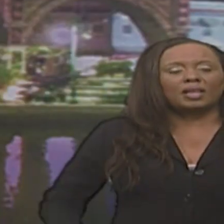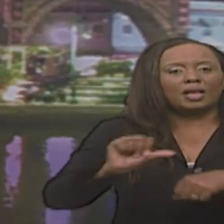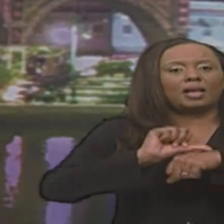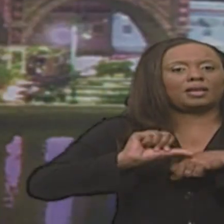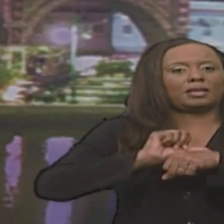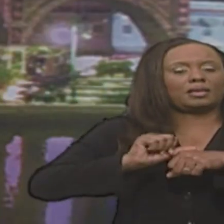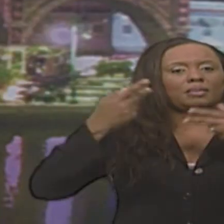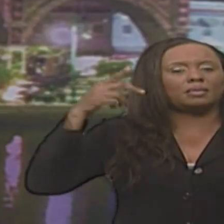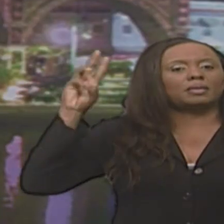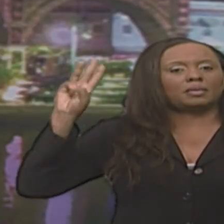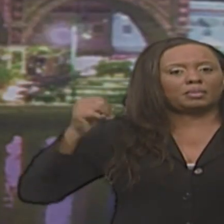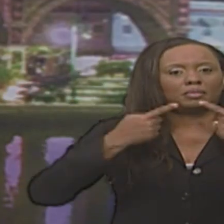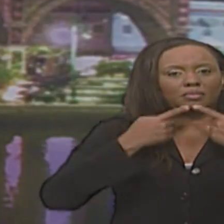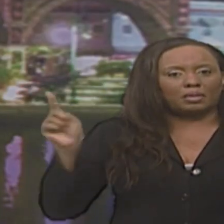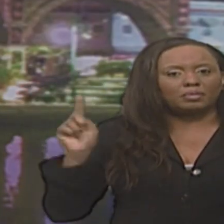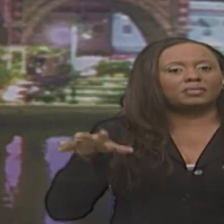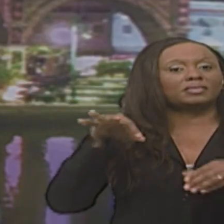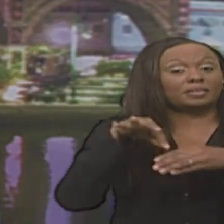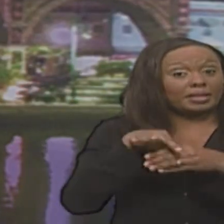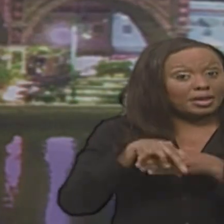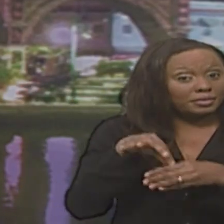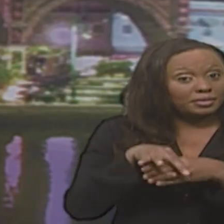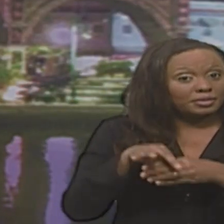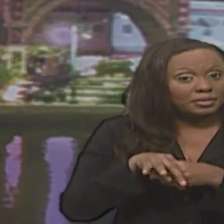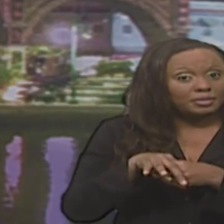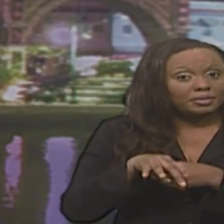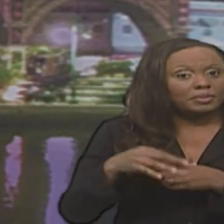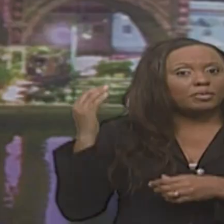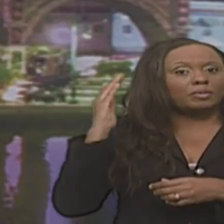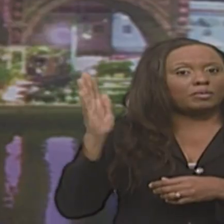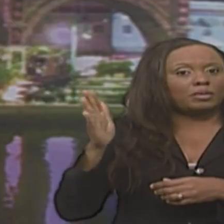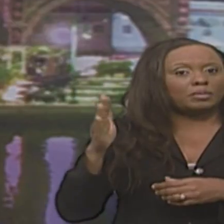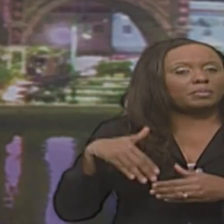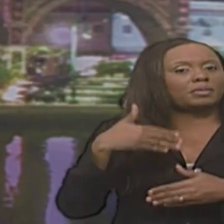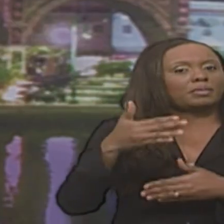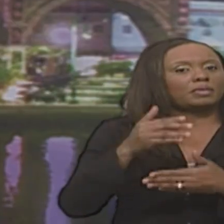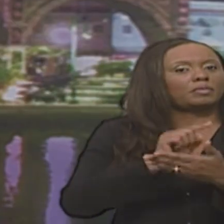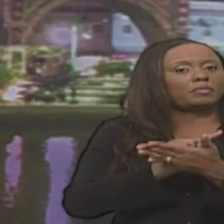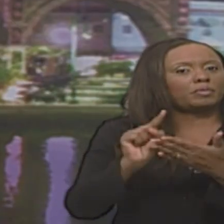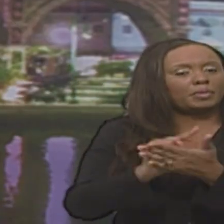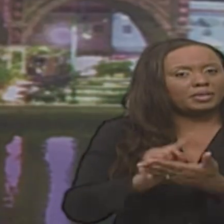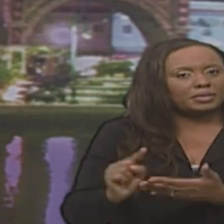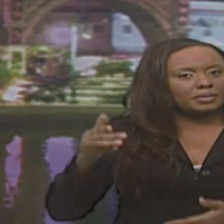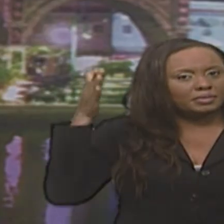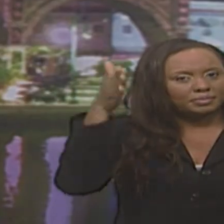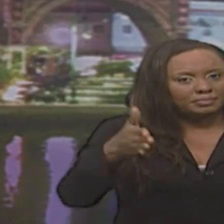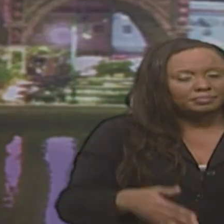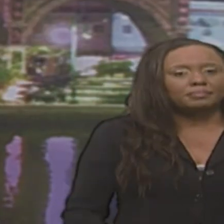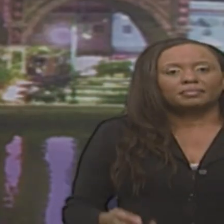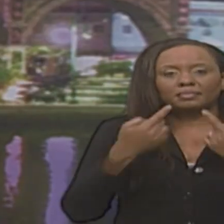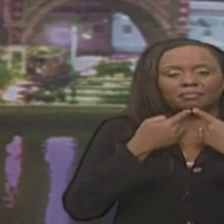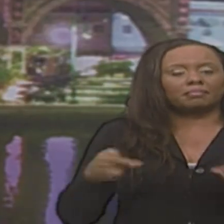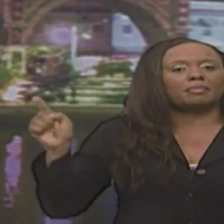Antigua and Barbuda's Prime Minister Gaston Brown has announced that general elections will be held there in a matter of weeks. He made the statement in the